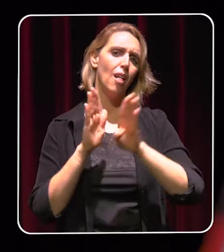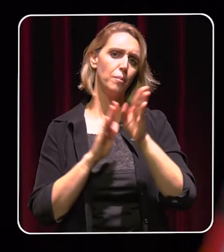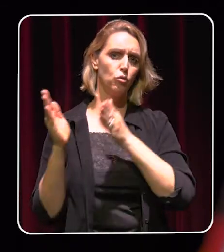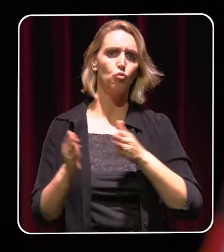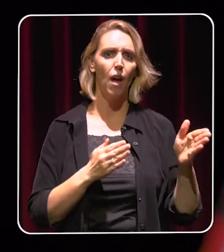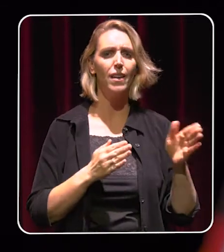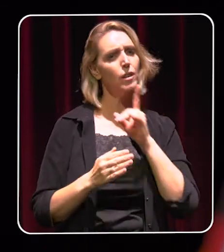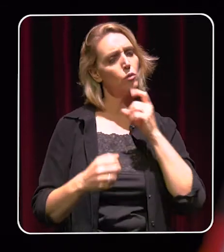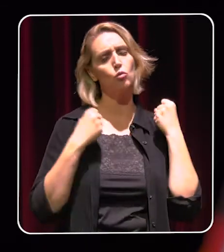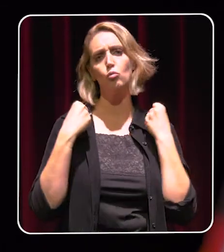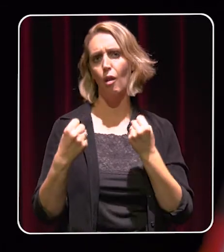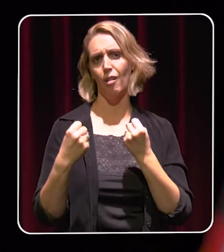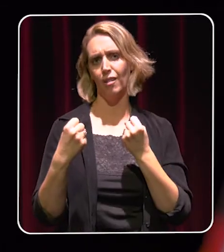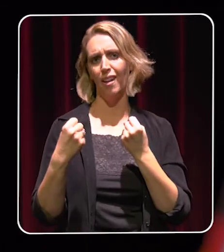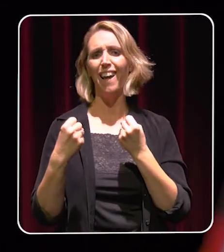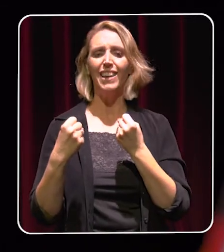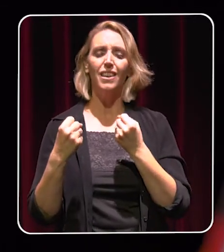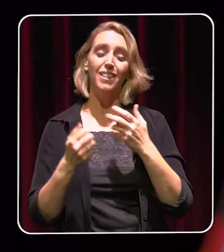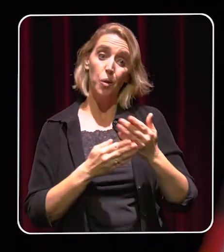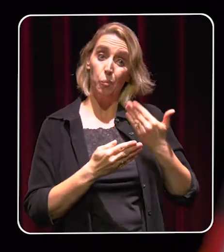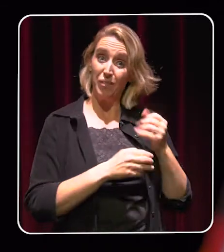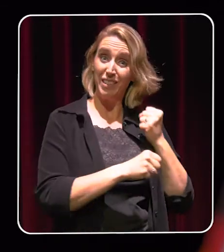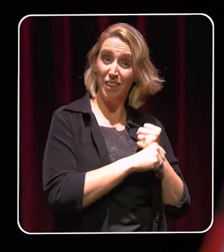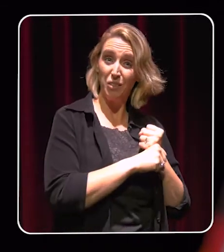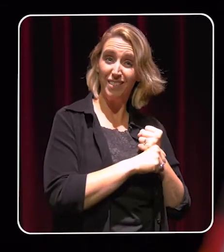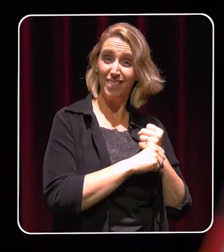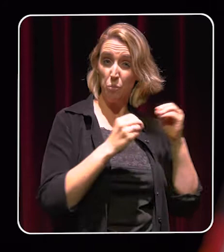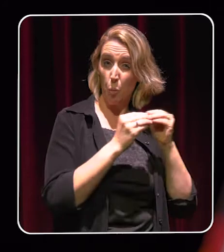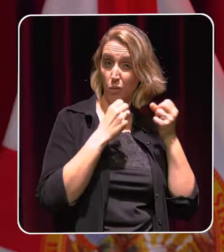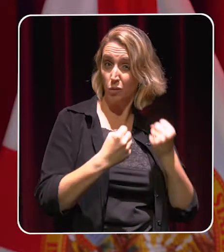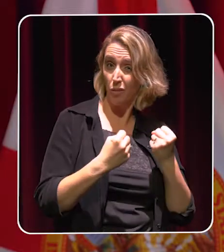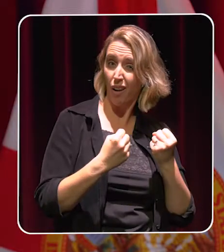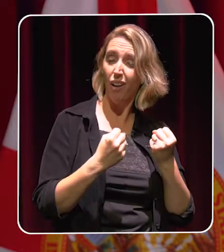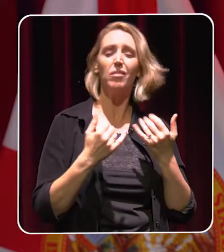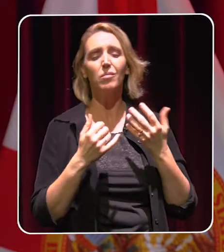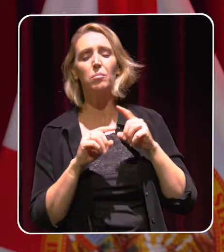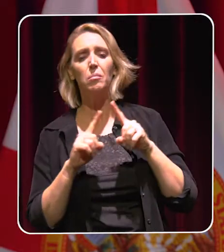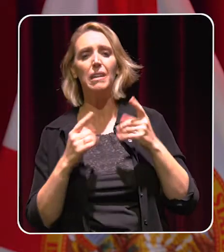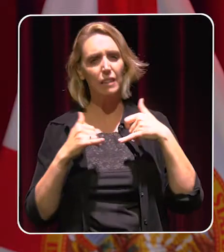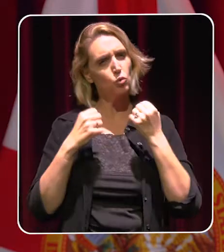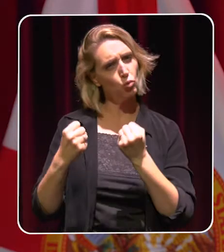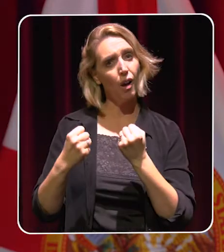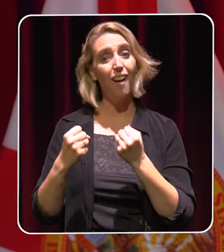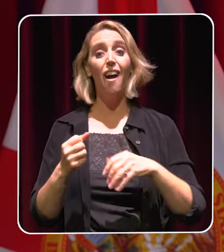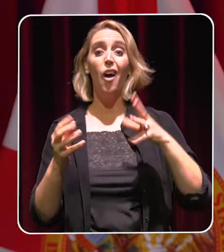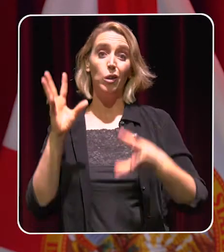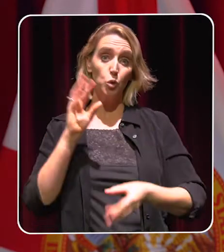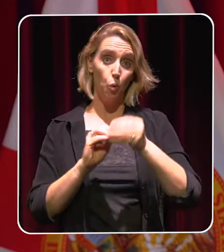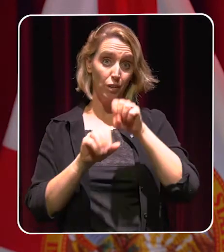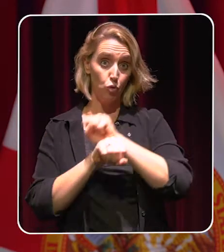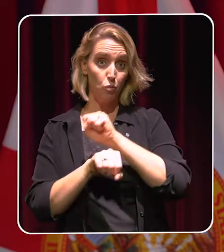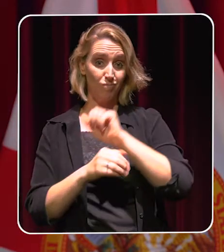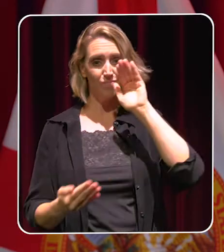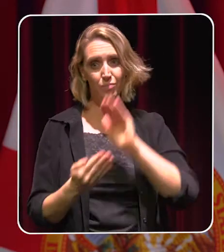also remains strong, though clearly not as strong as in recent years. Total employment is down, but still